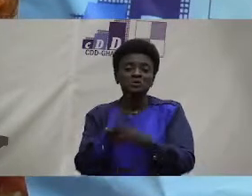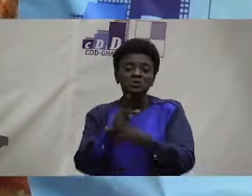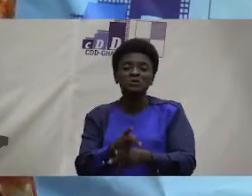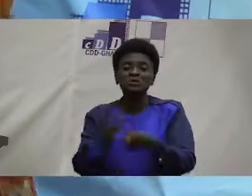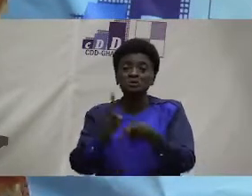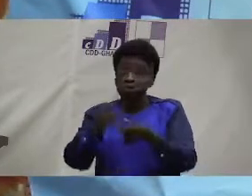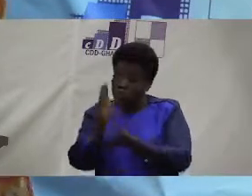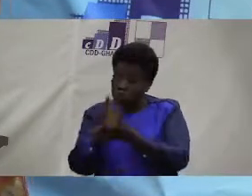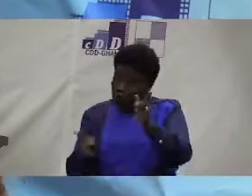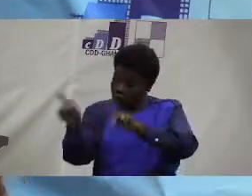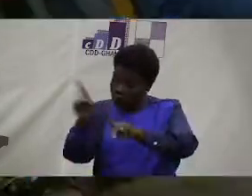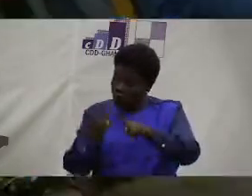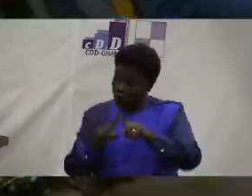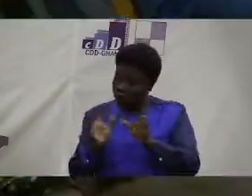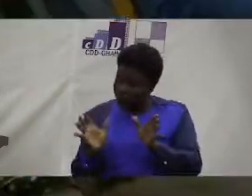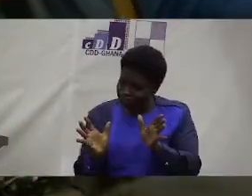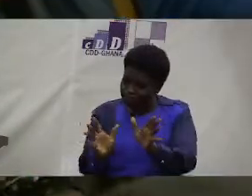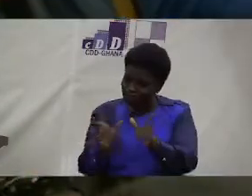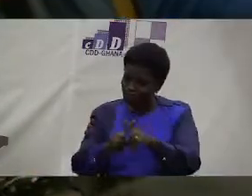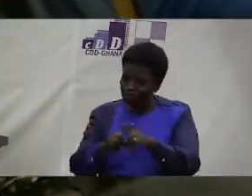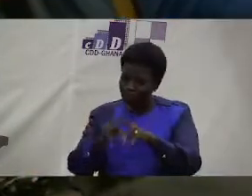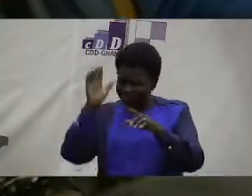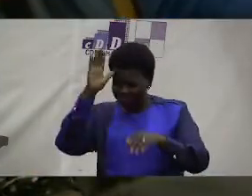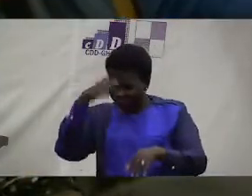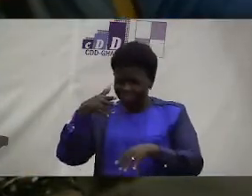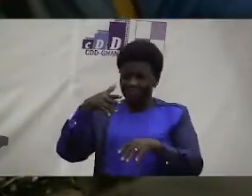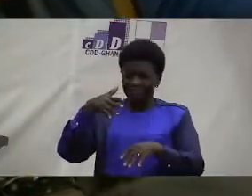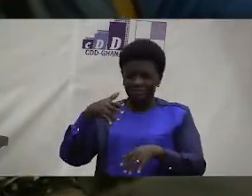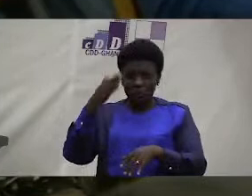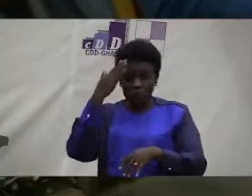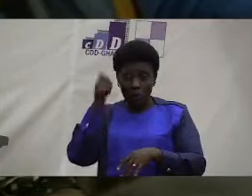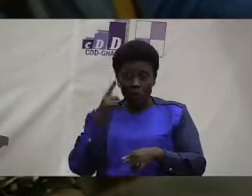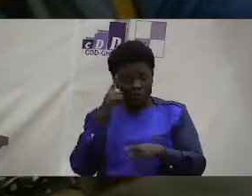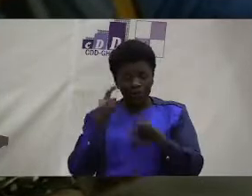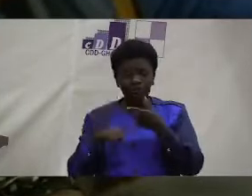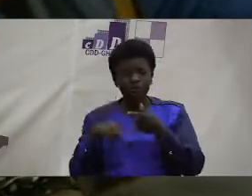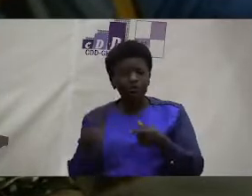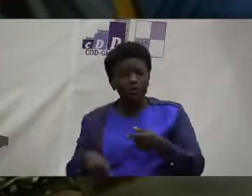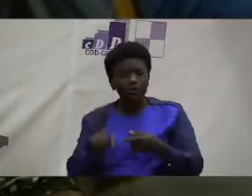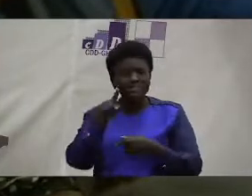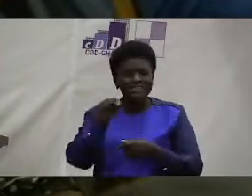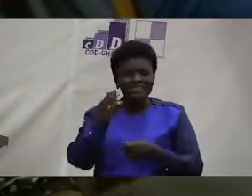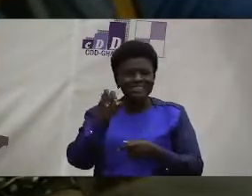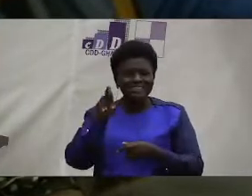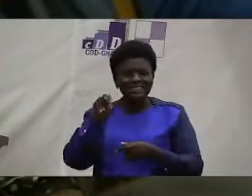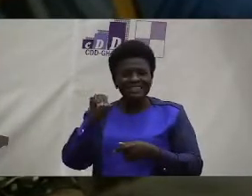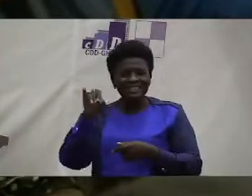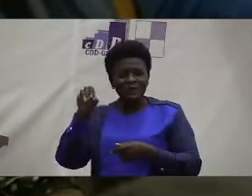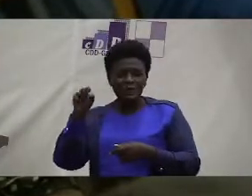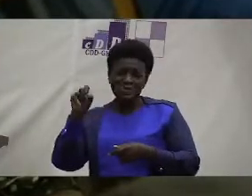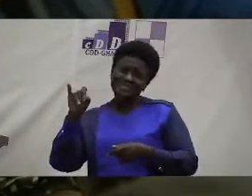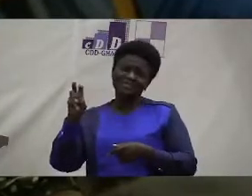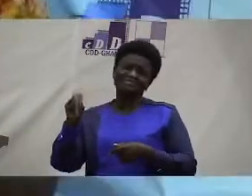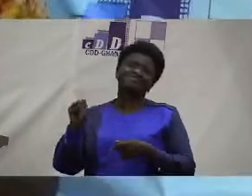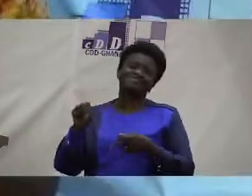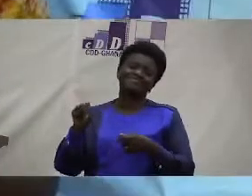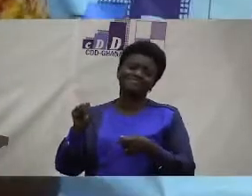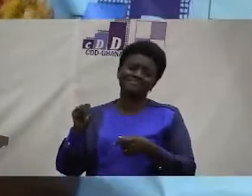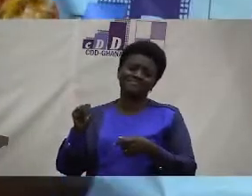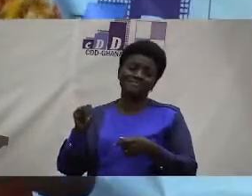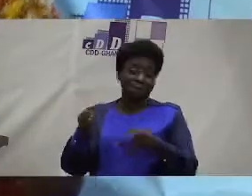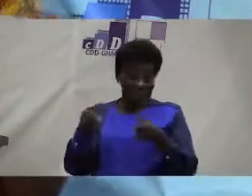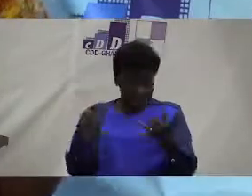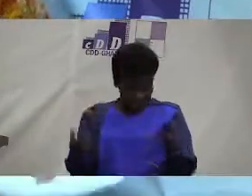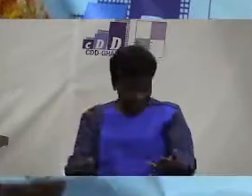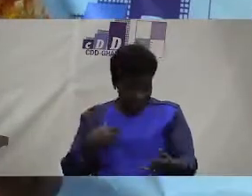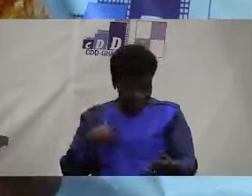some people pushing against grievances such as tenure elongation and political reform, to now that we are seeing again